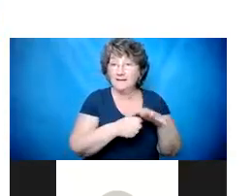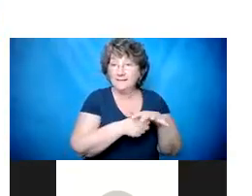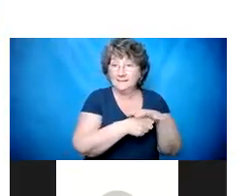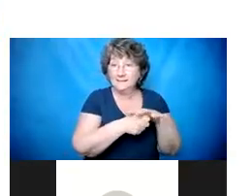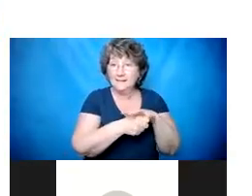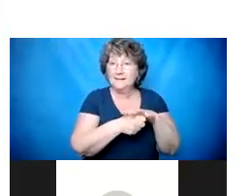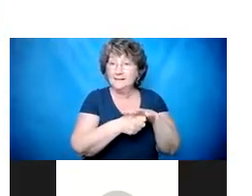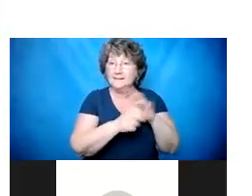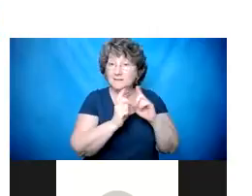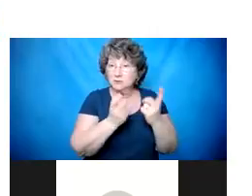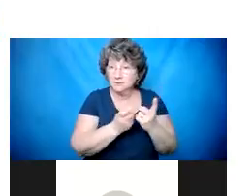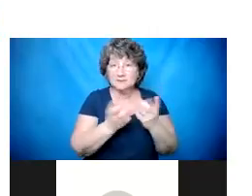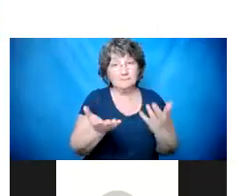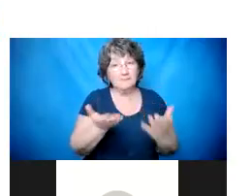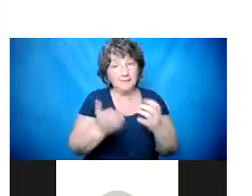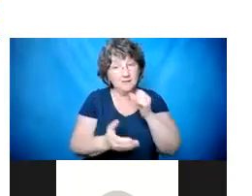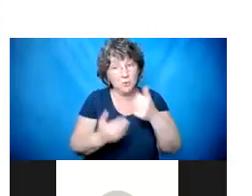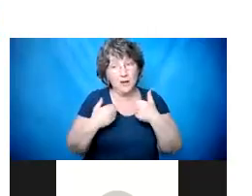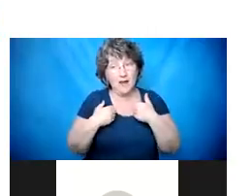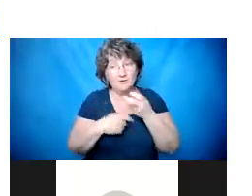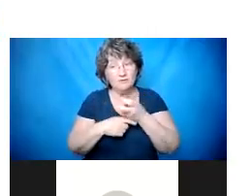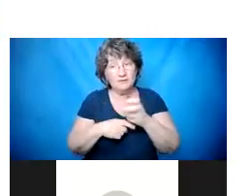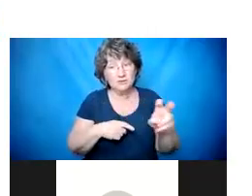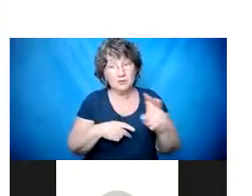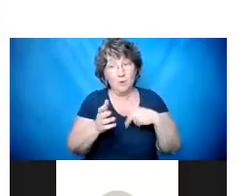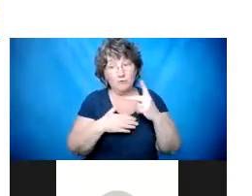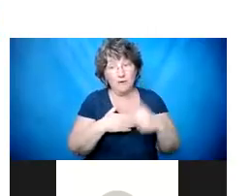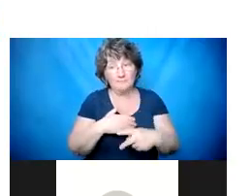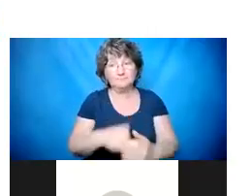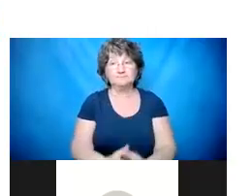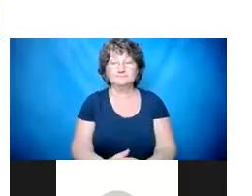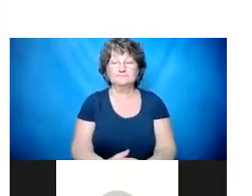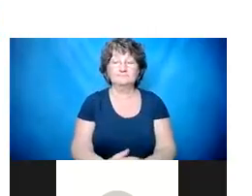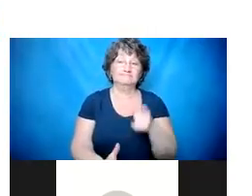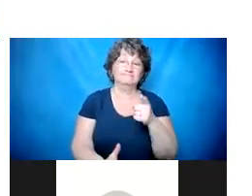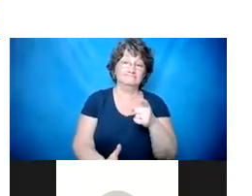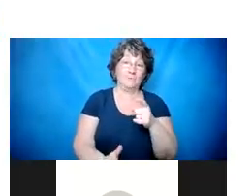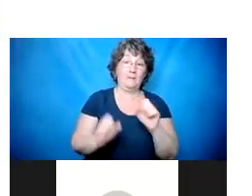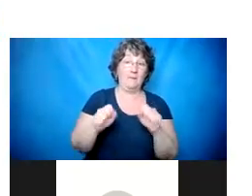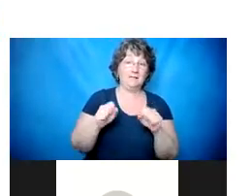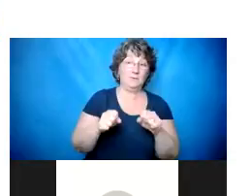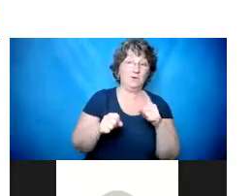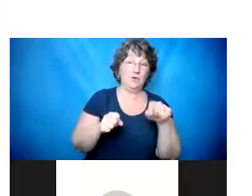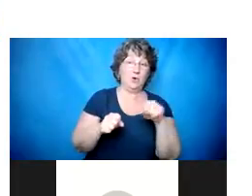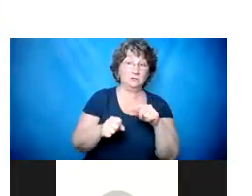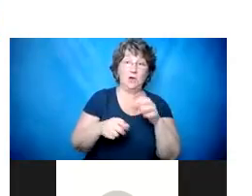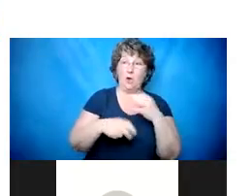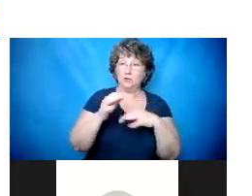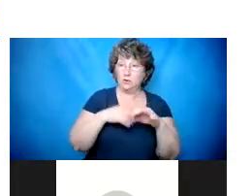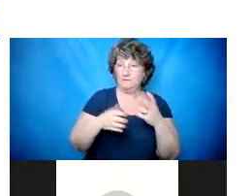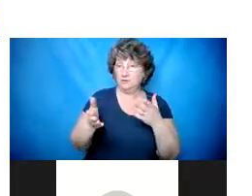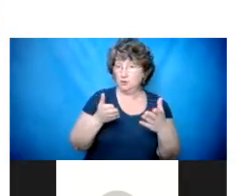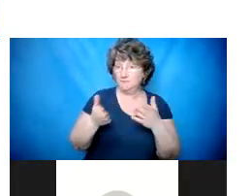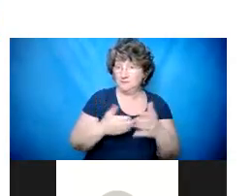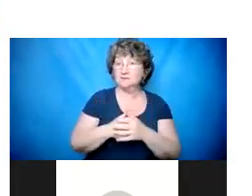educational program. Perhaps these ideas of alternative services are the key in creating alternative services